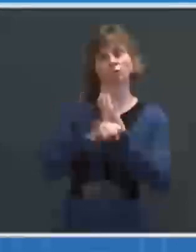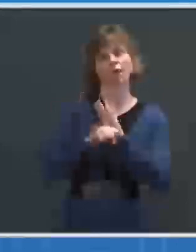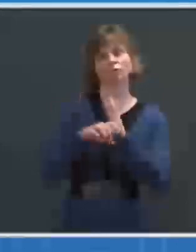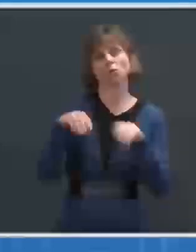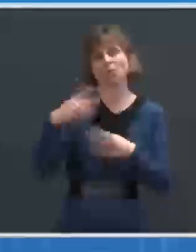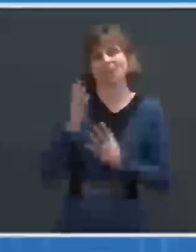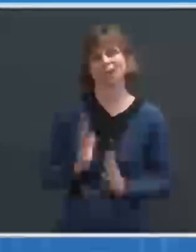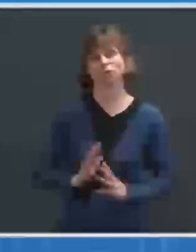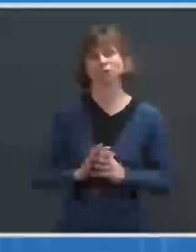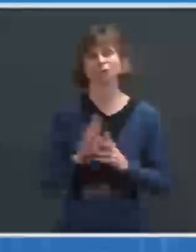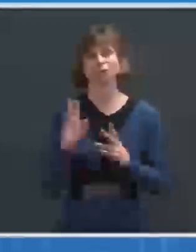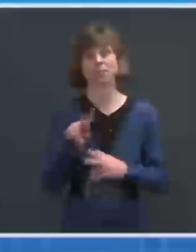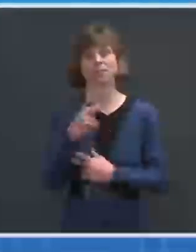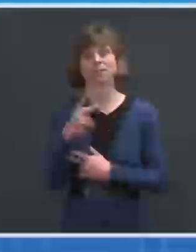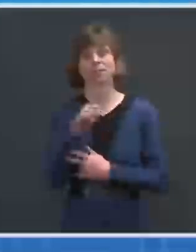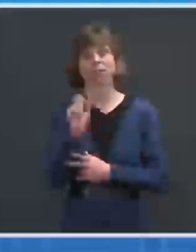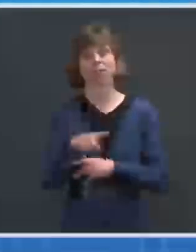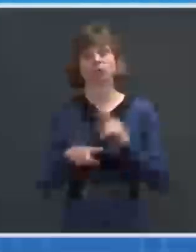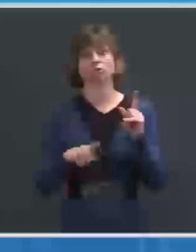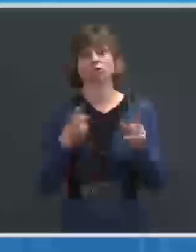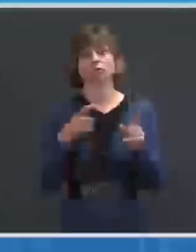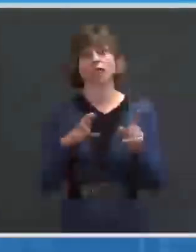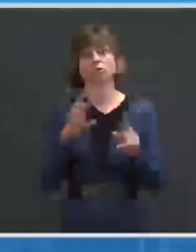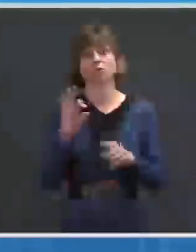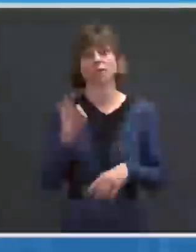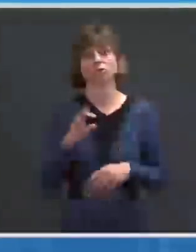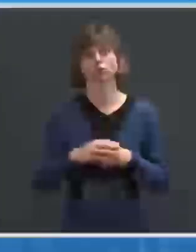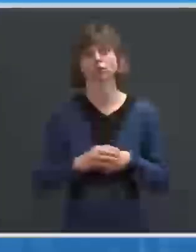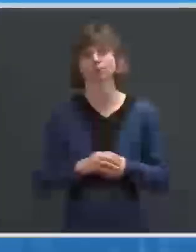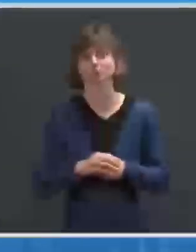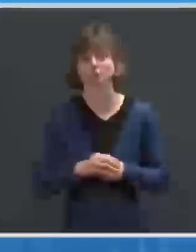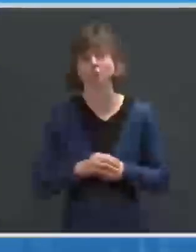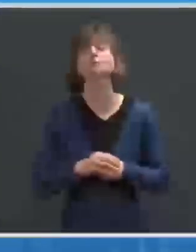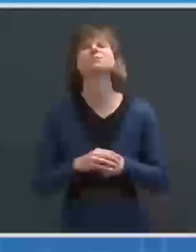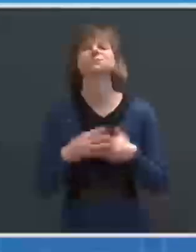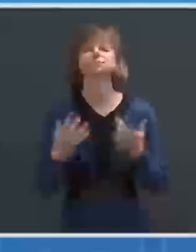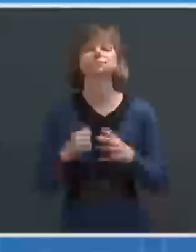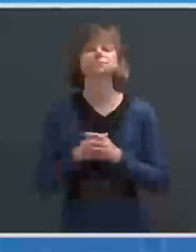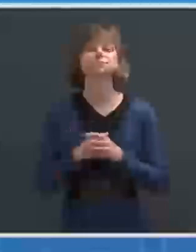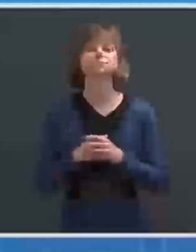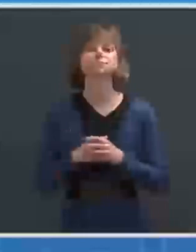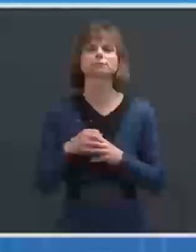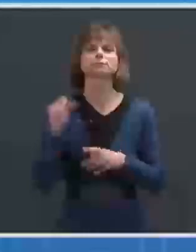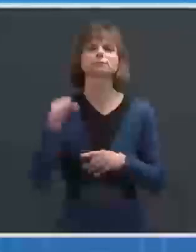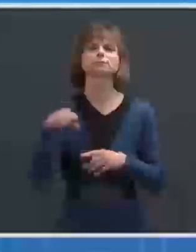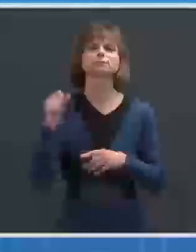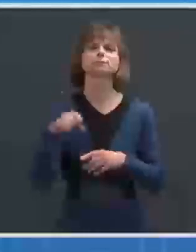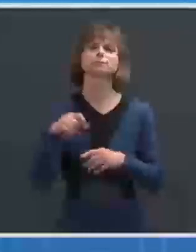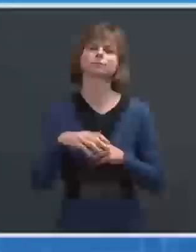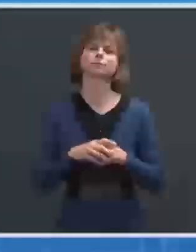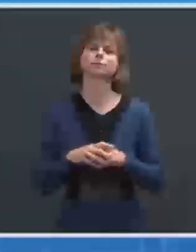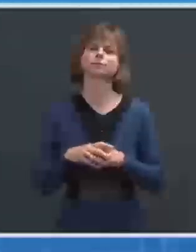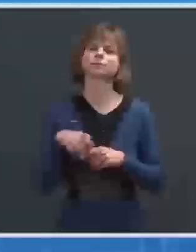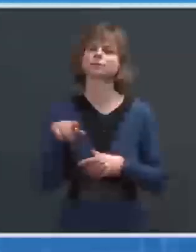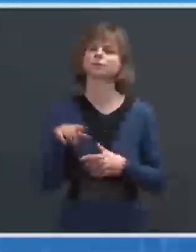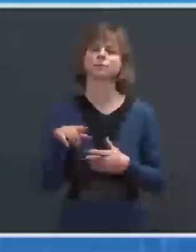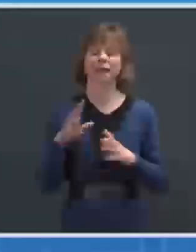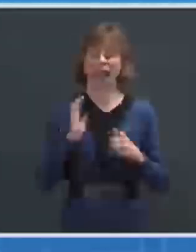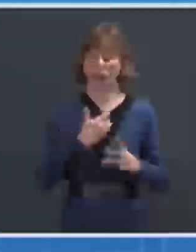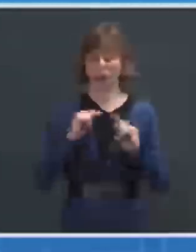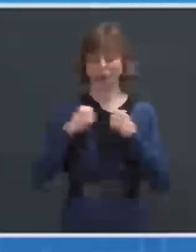to you, Dr. Fauci. Yes. So this is something that the medical team talks about all the